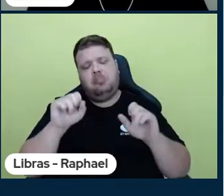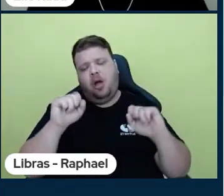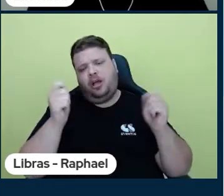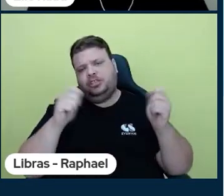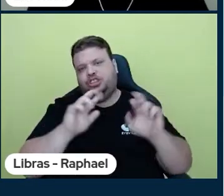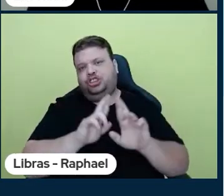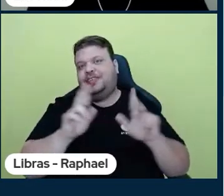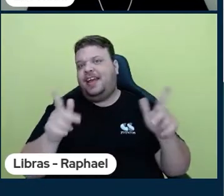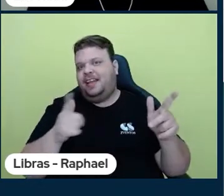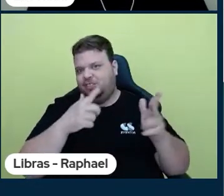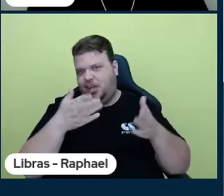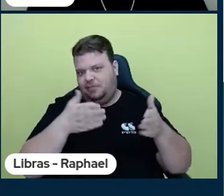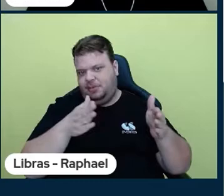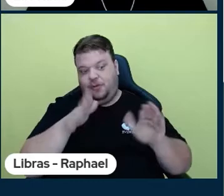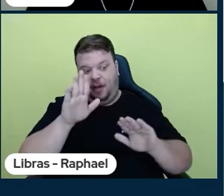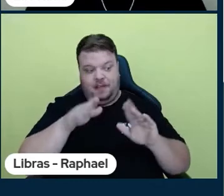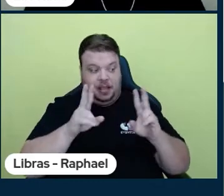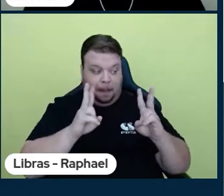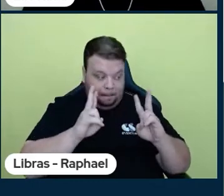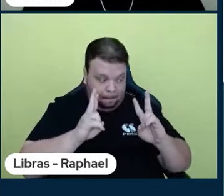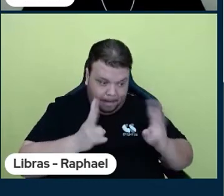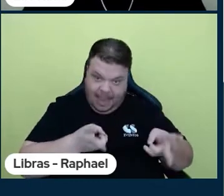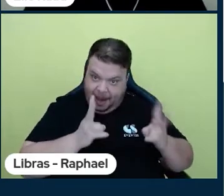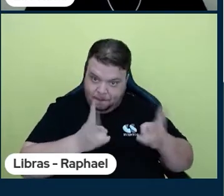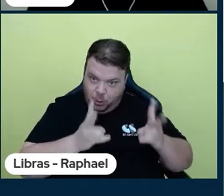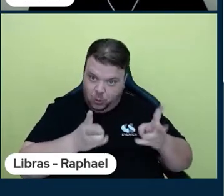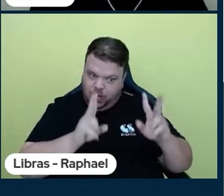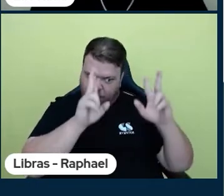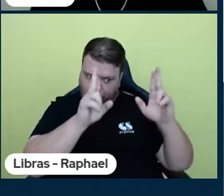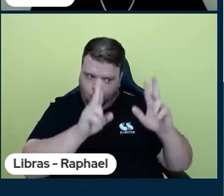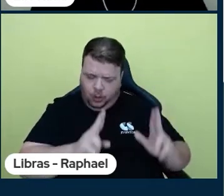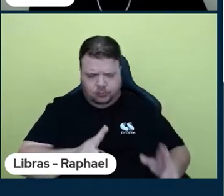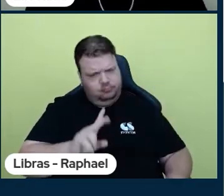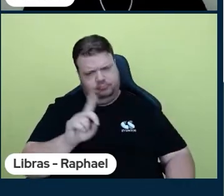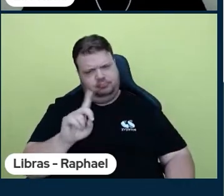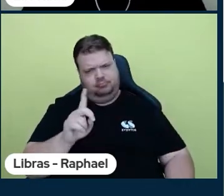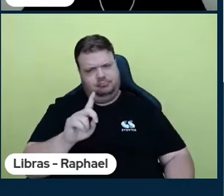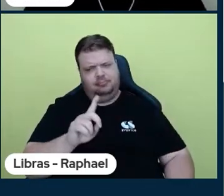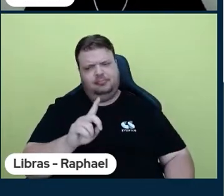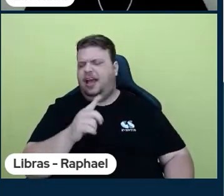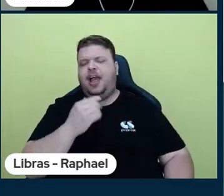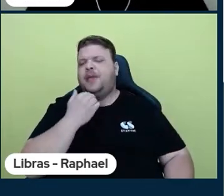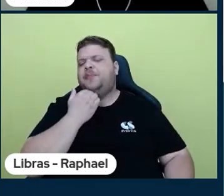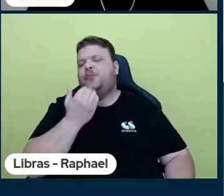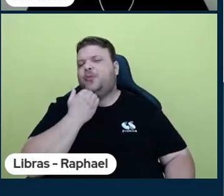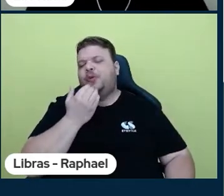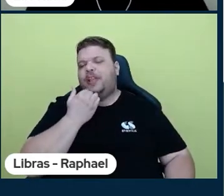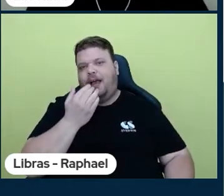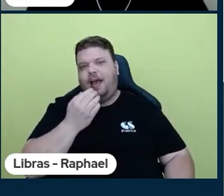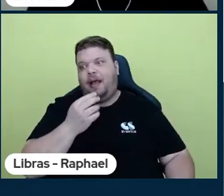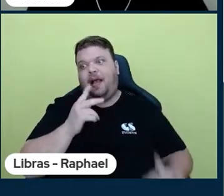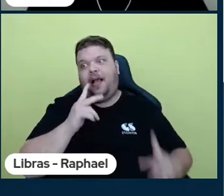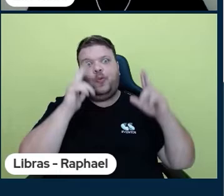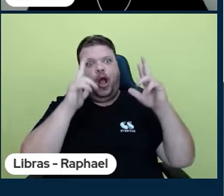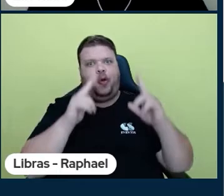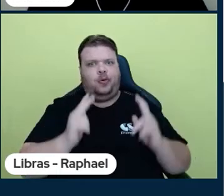the path is different. So the action plan. So the action plan. The most important thing for